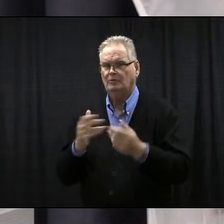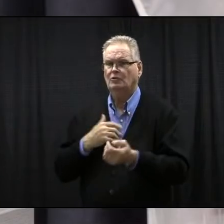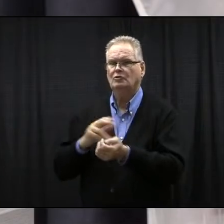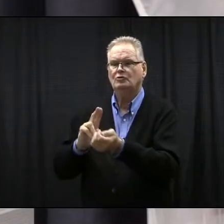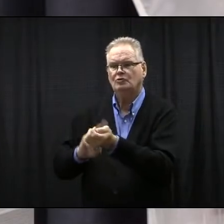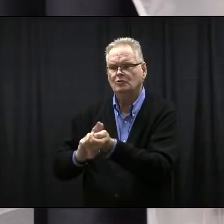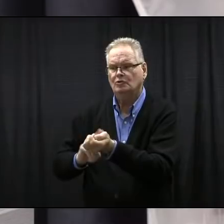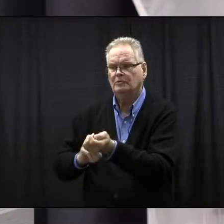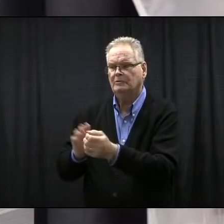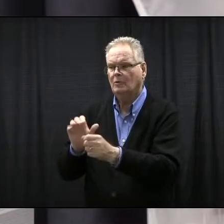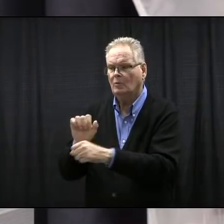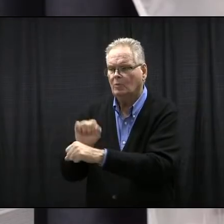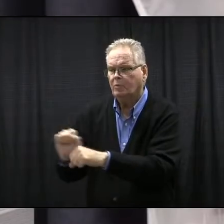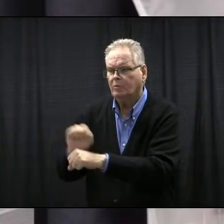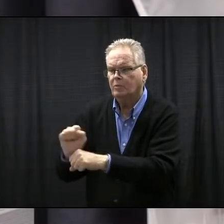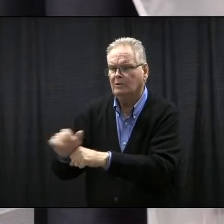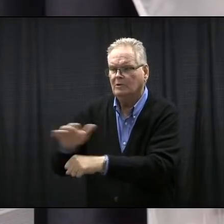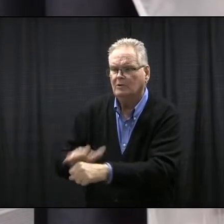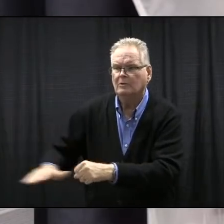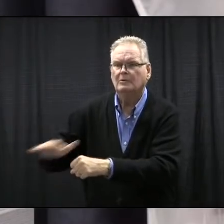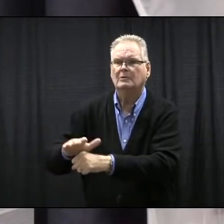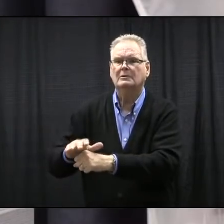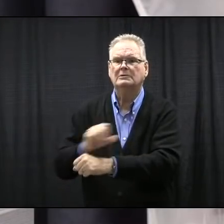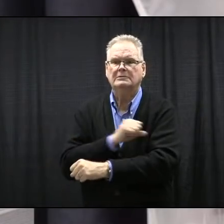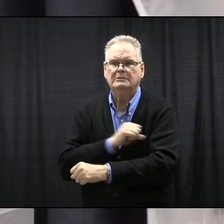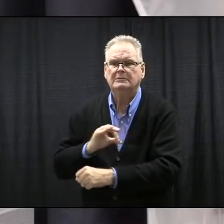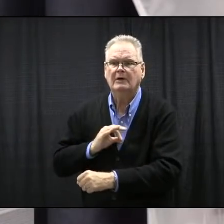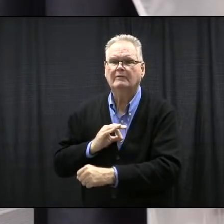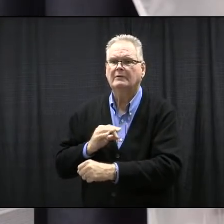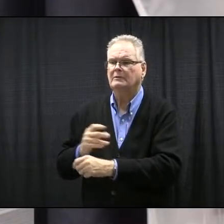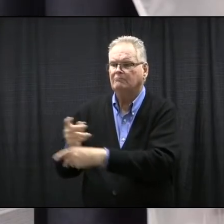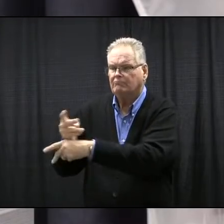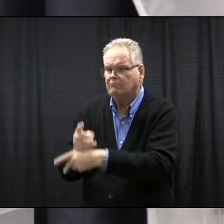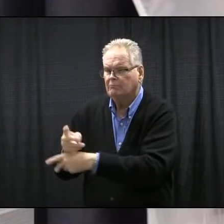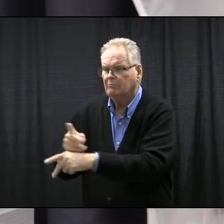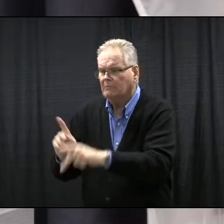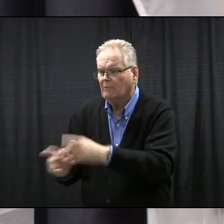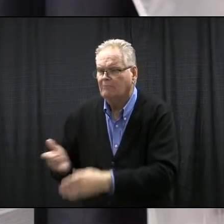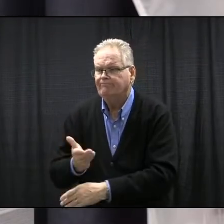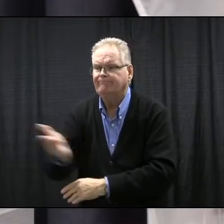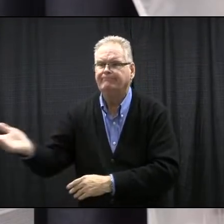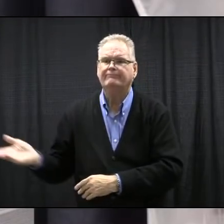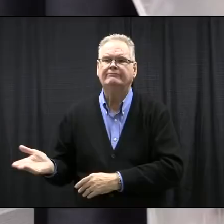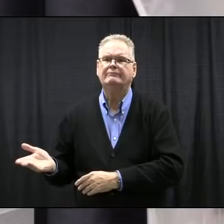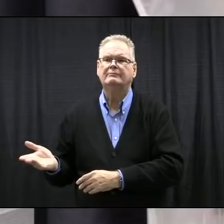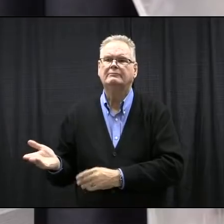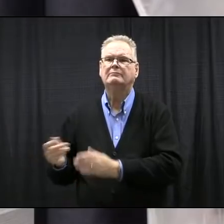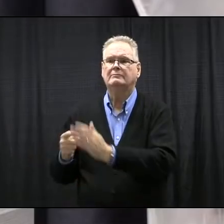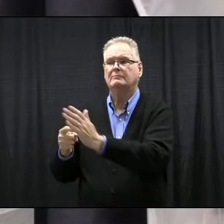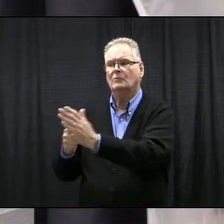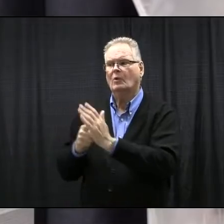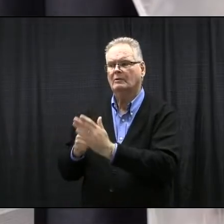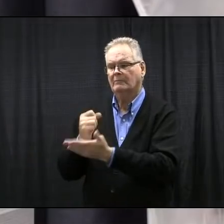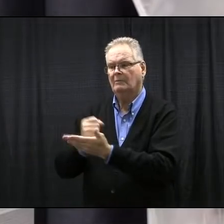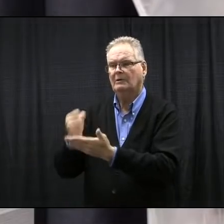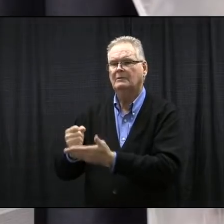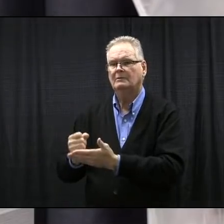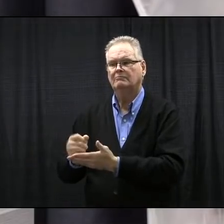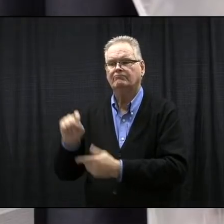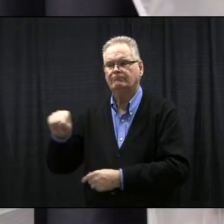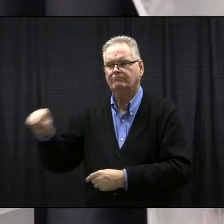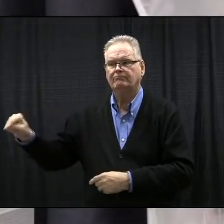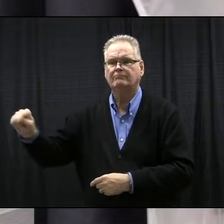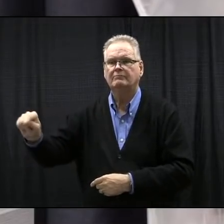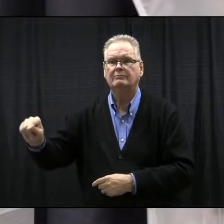numbers currently would appear to be pretty small there. So the answer about how it would work in private